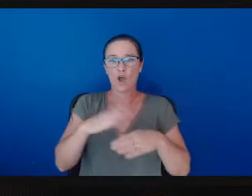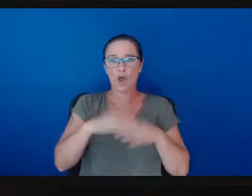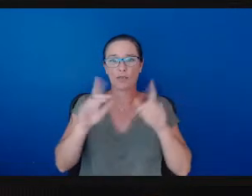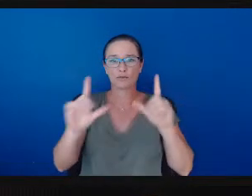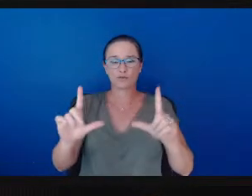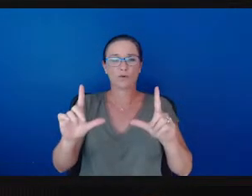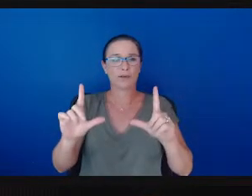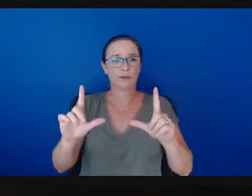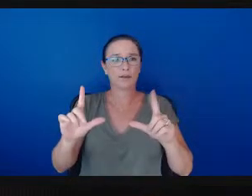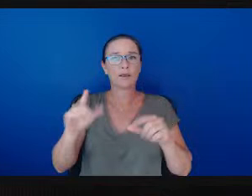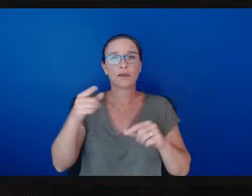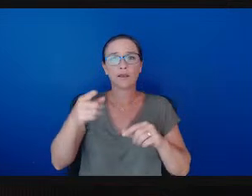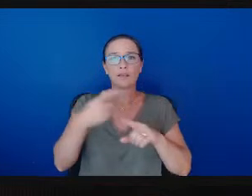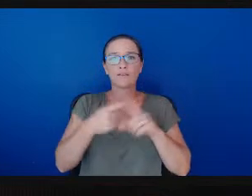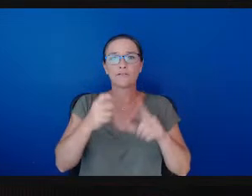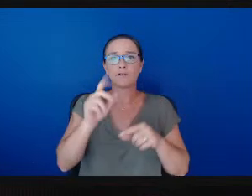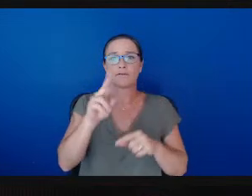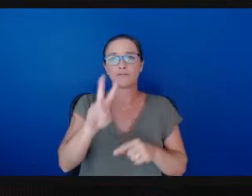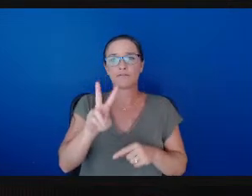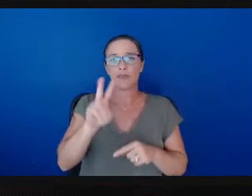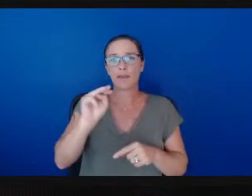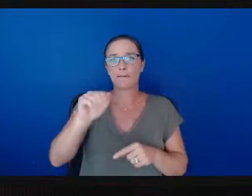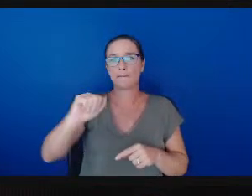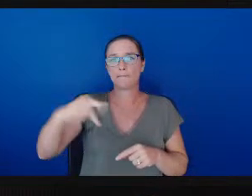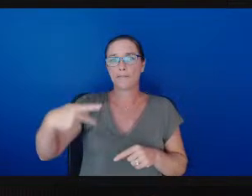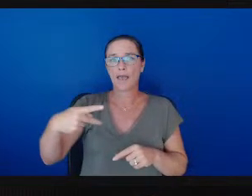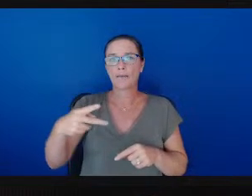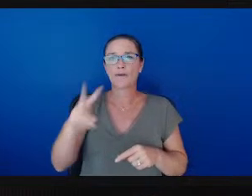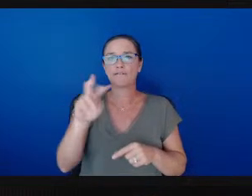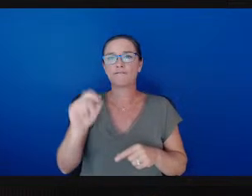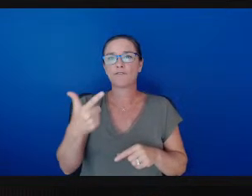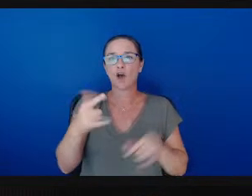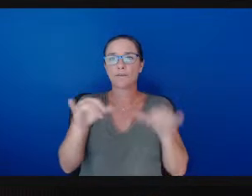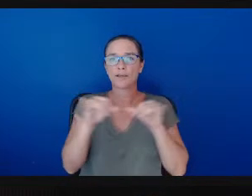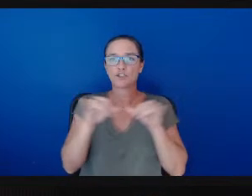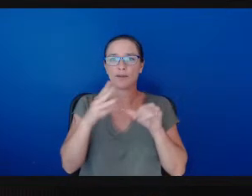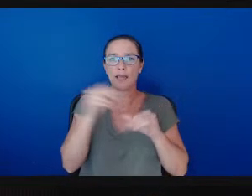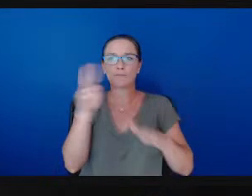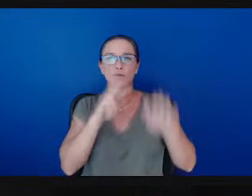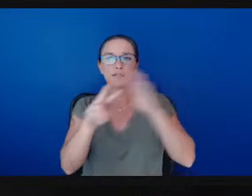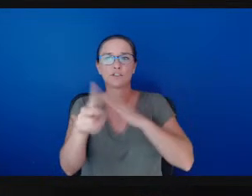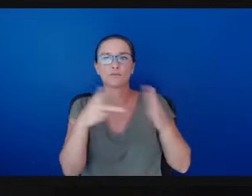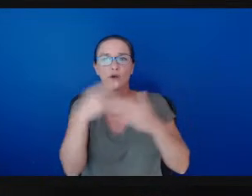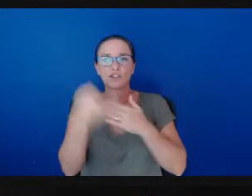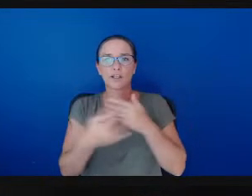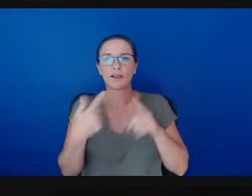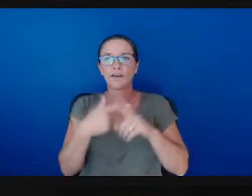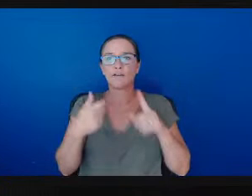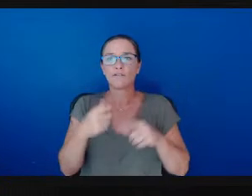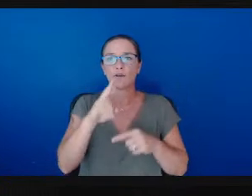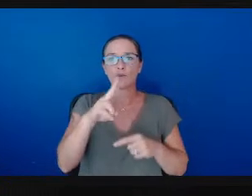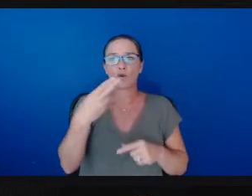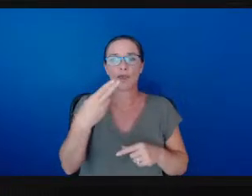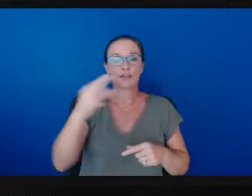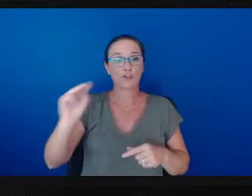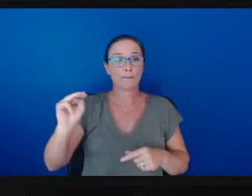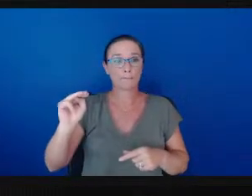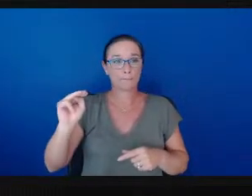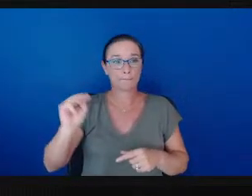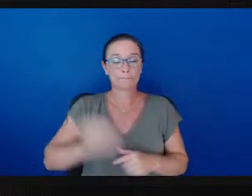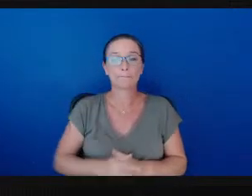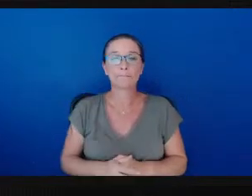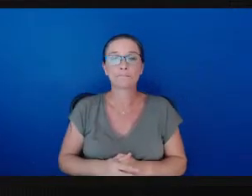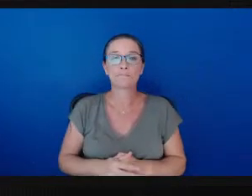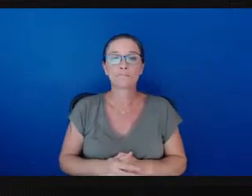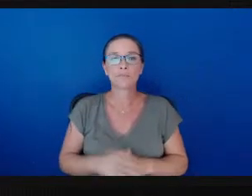is coming from VMAP, the Log Measurement and Prediction Project from University of Hawaii, Manoa. And the forecast,